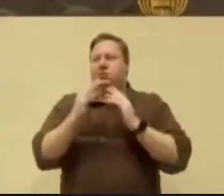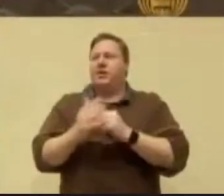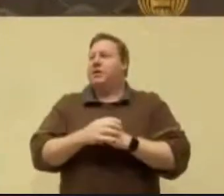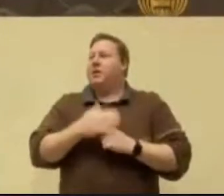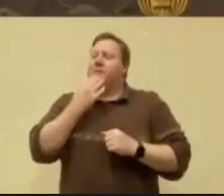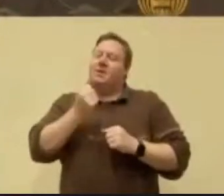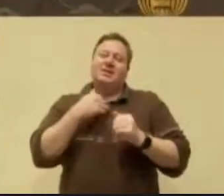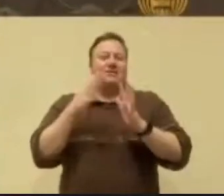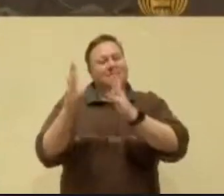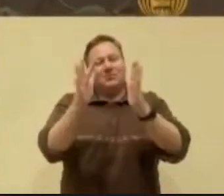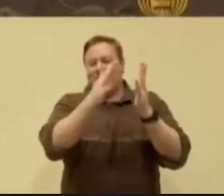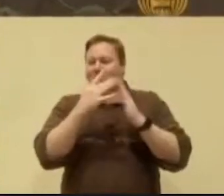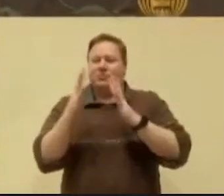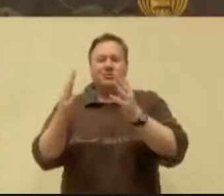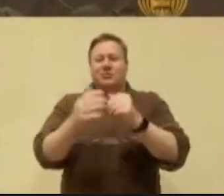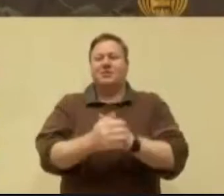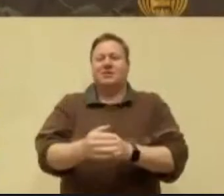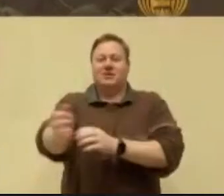for